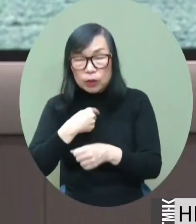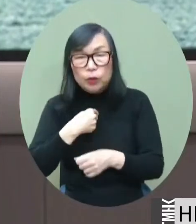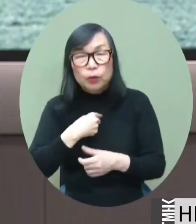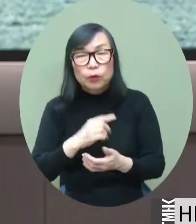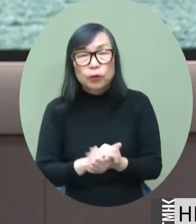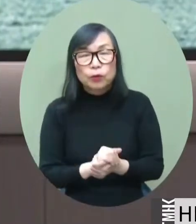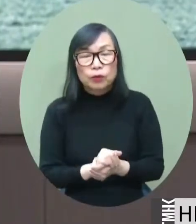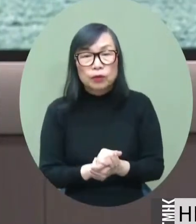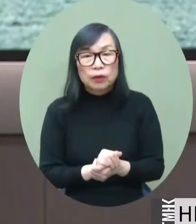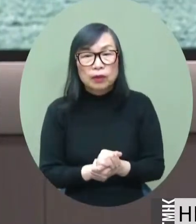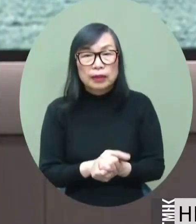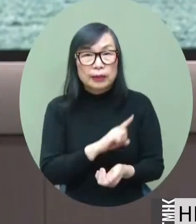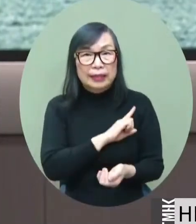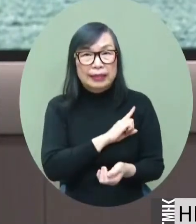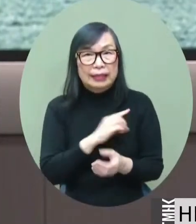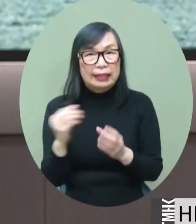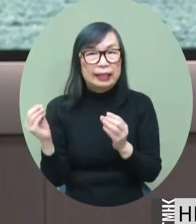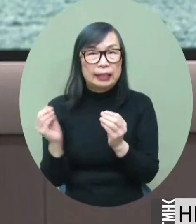do tests through RAT.